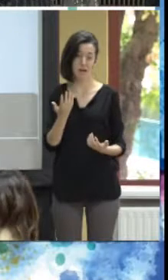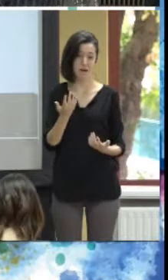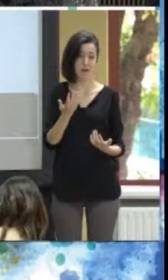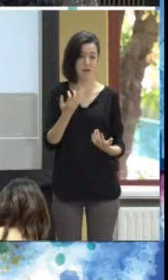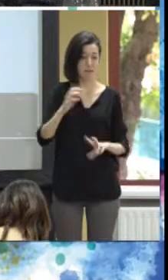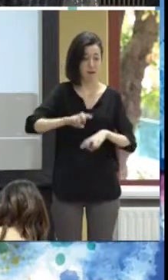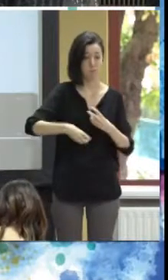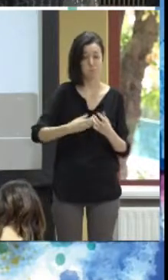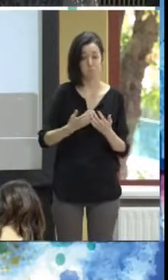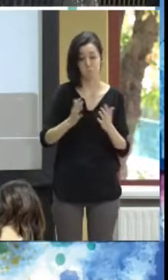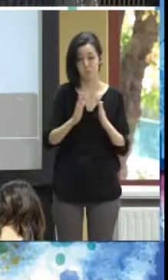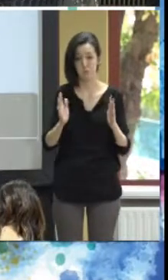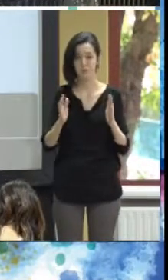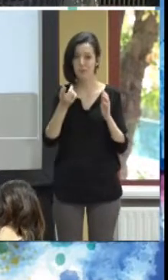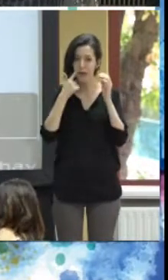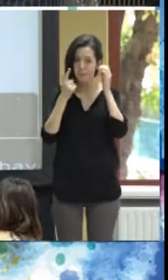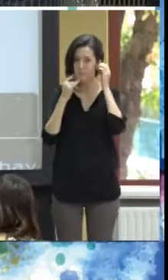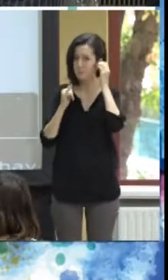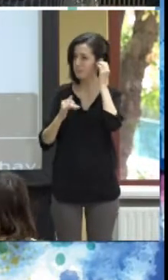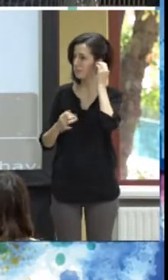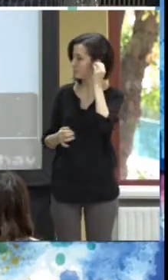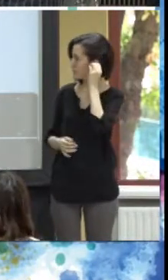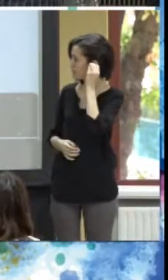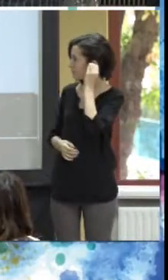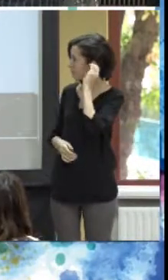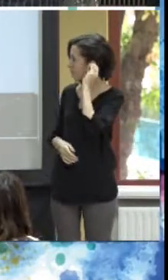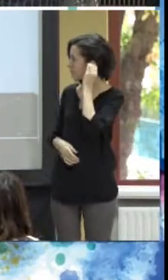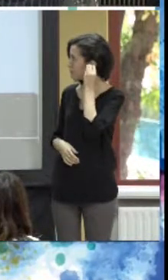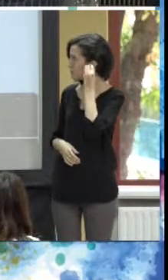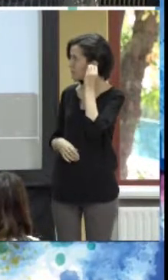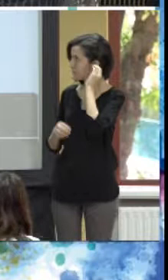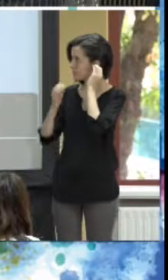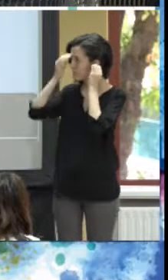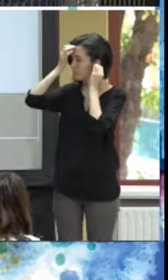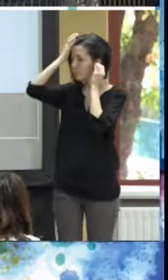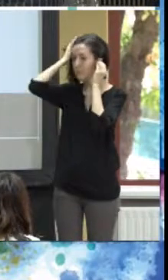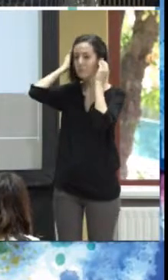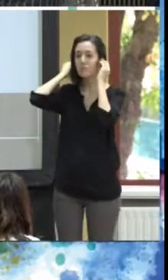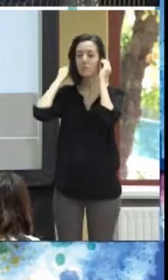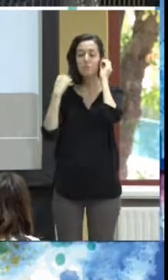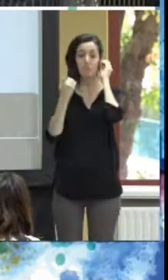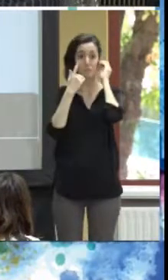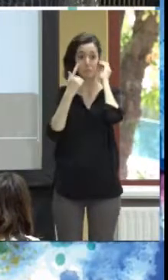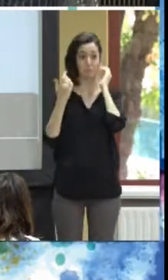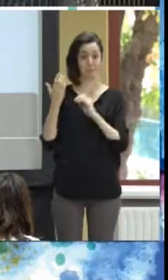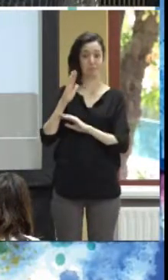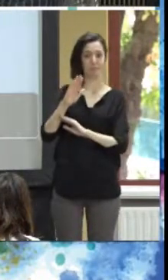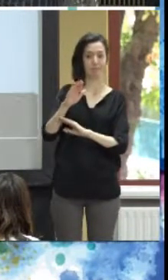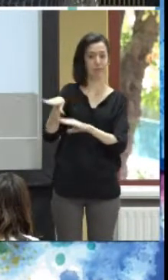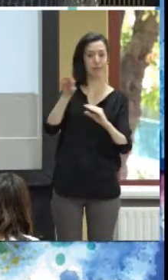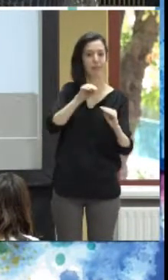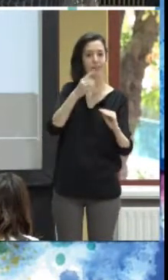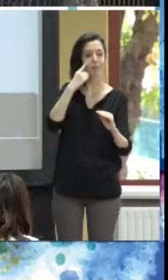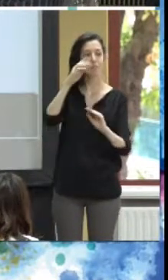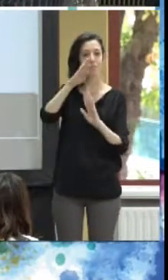Oh yeah, here we illustrate how we're programming it. You have some. I'm only a lawyer,